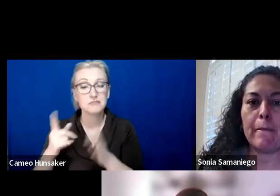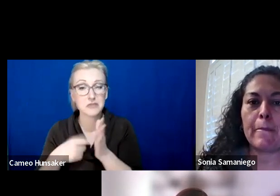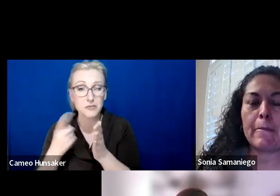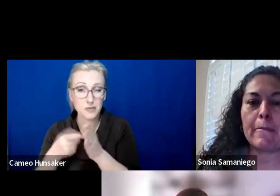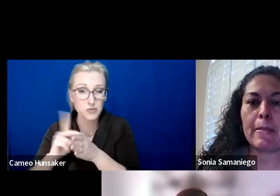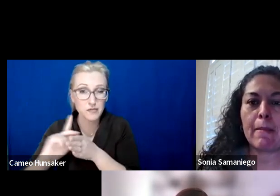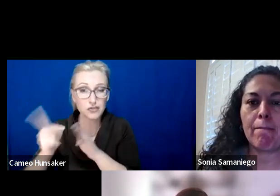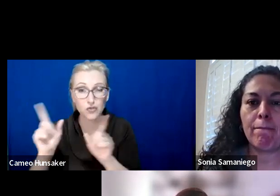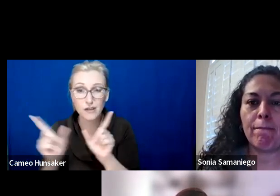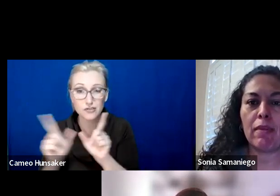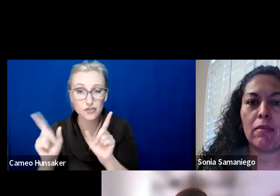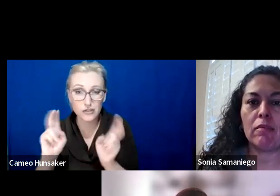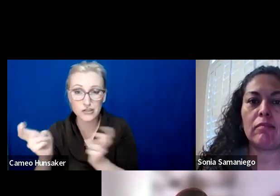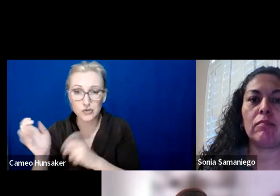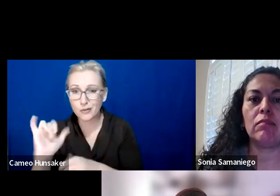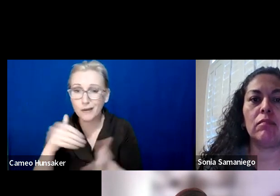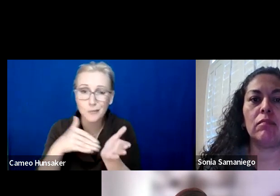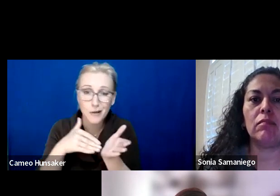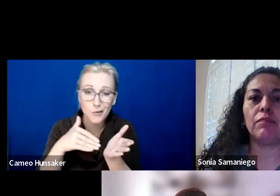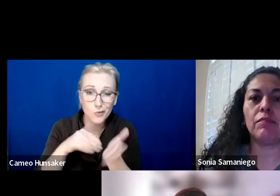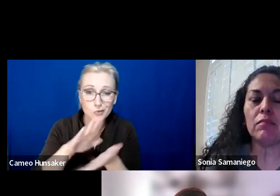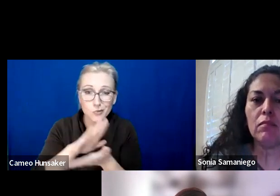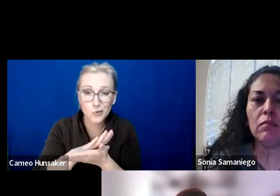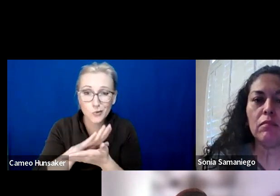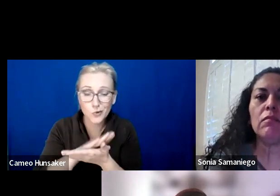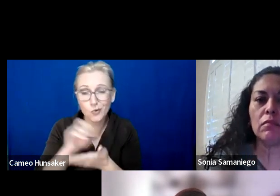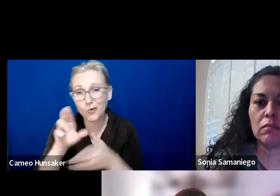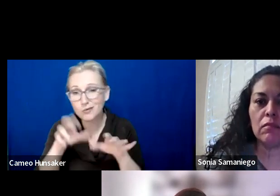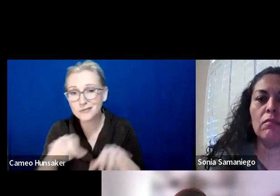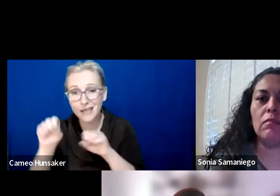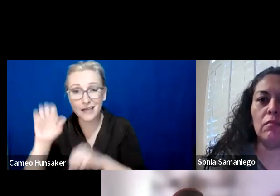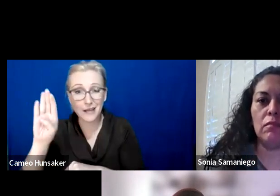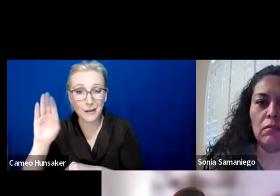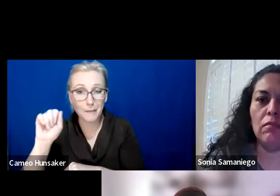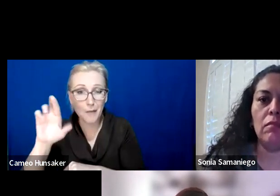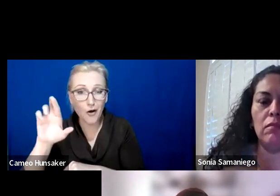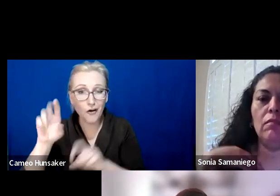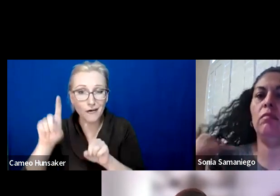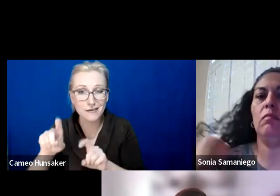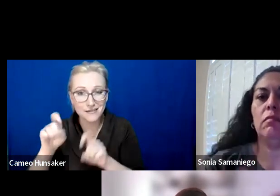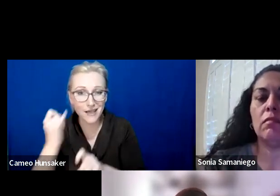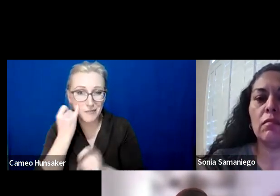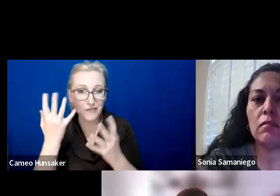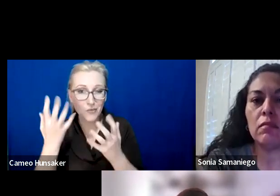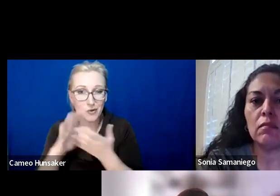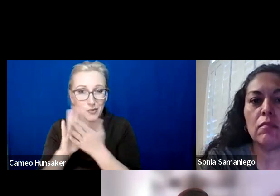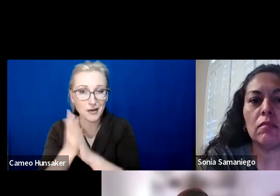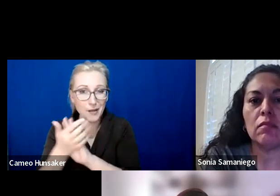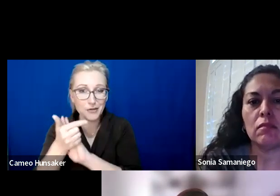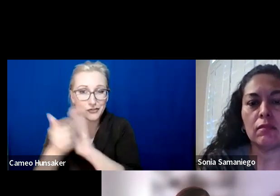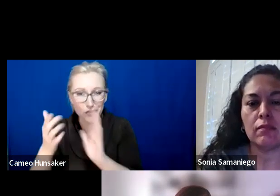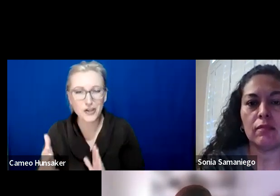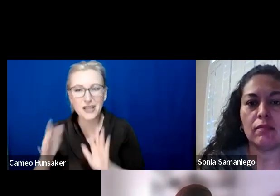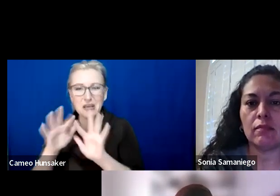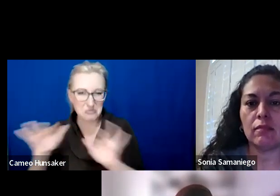like medical school or taking the bar exam if you're going to become an attorney, things like that. So when there's